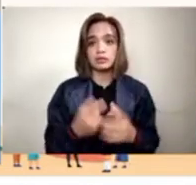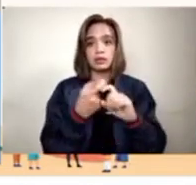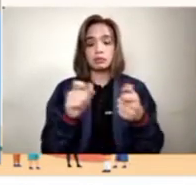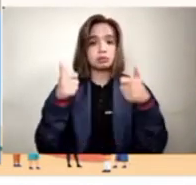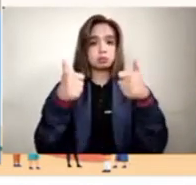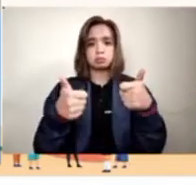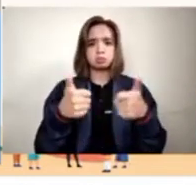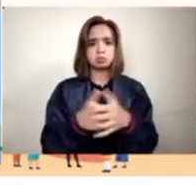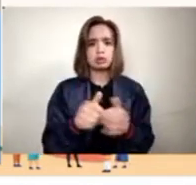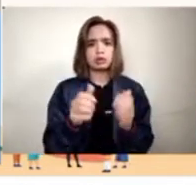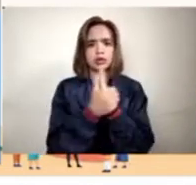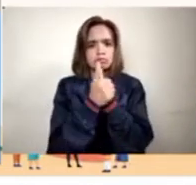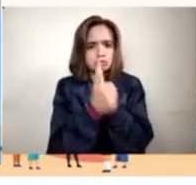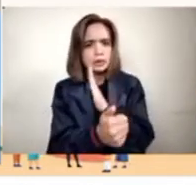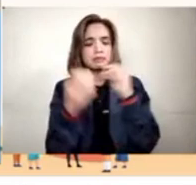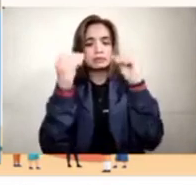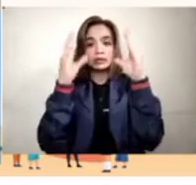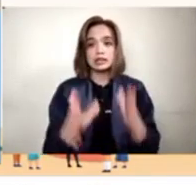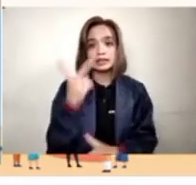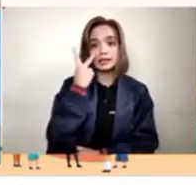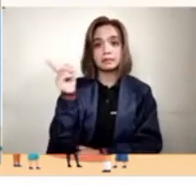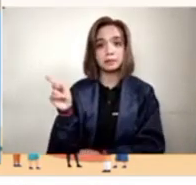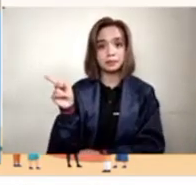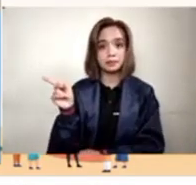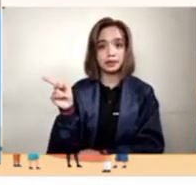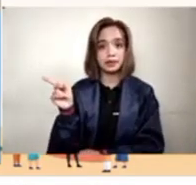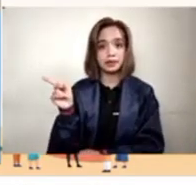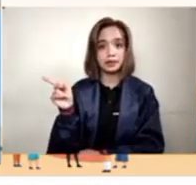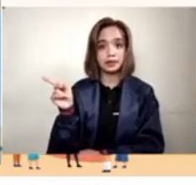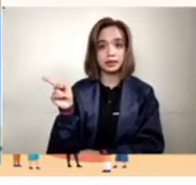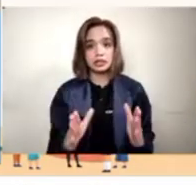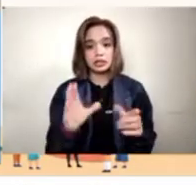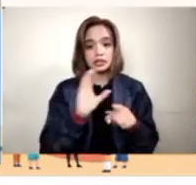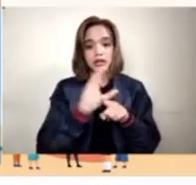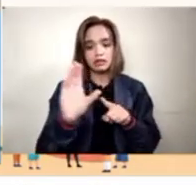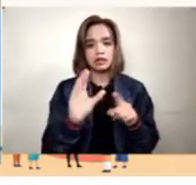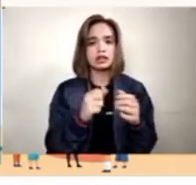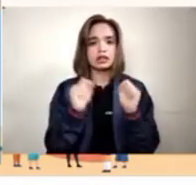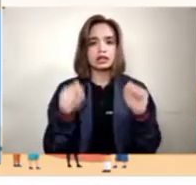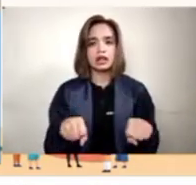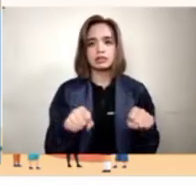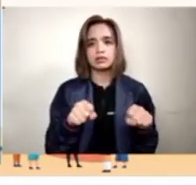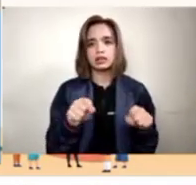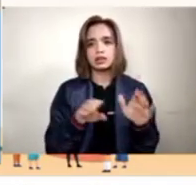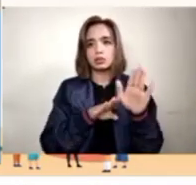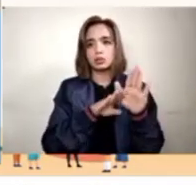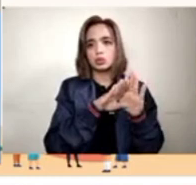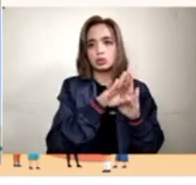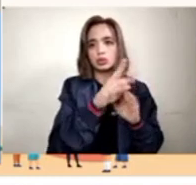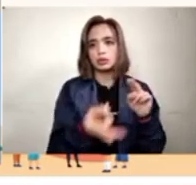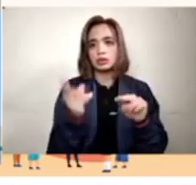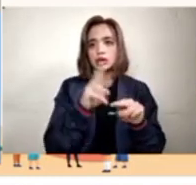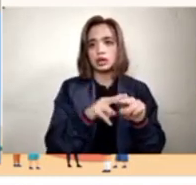come from a pool of highly proficient teachers. In this illustration, the teacher career diverges